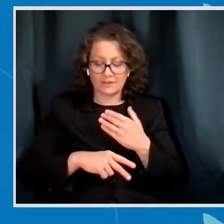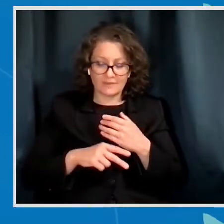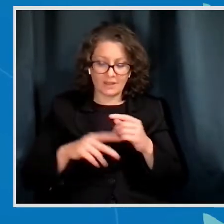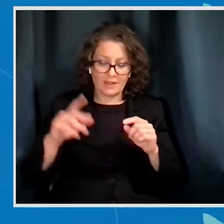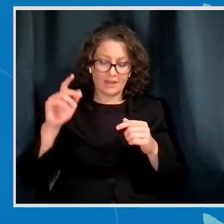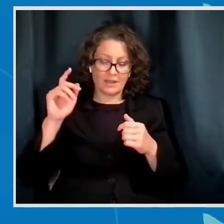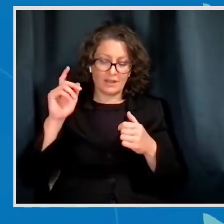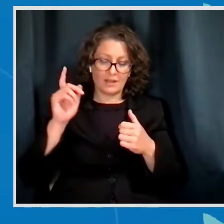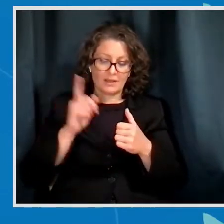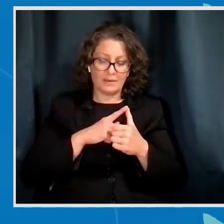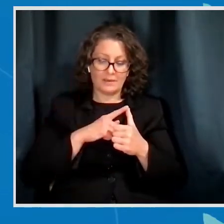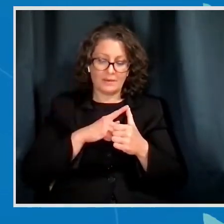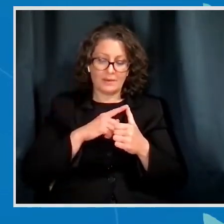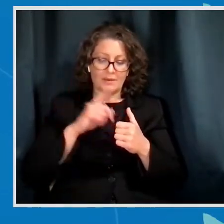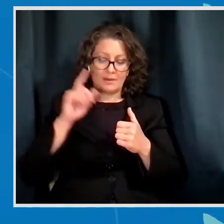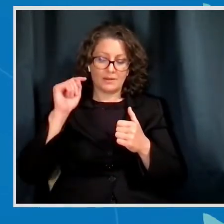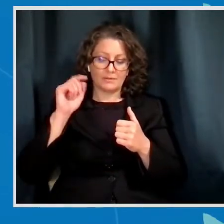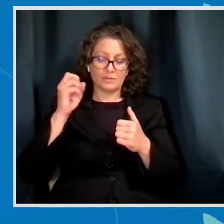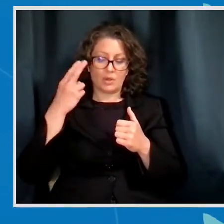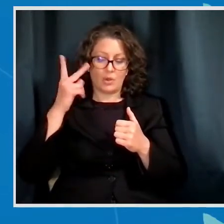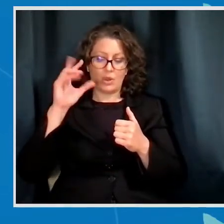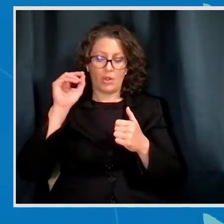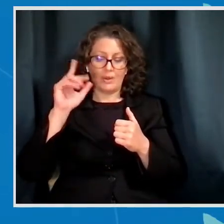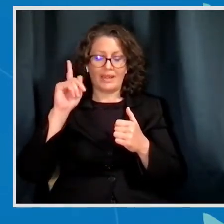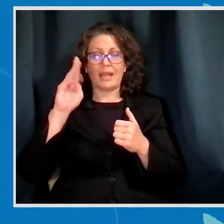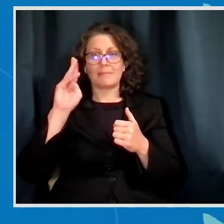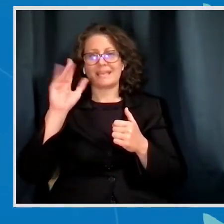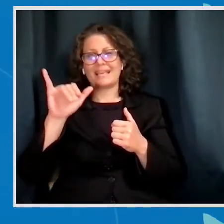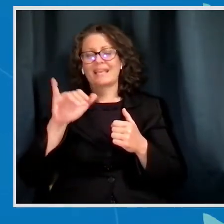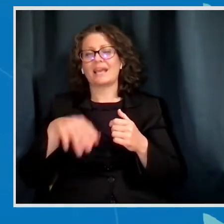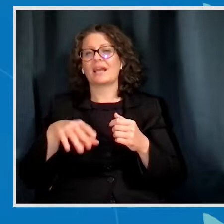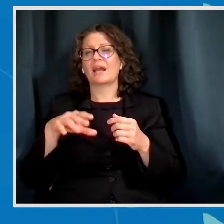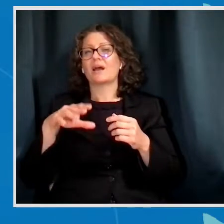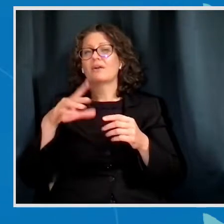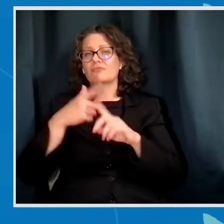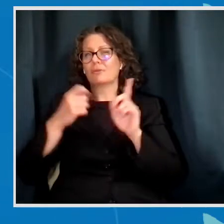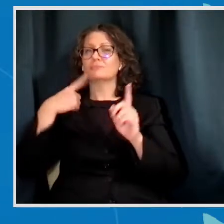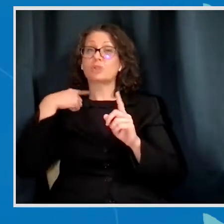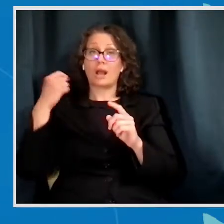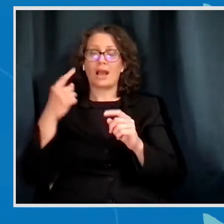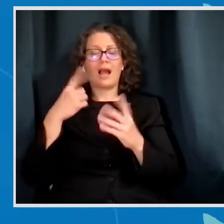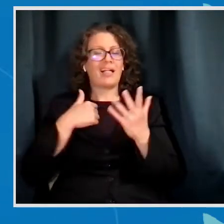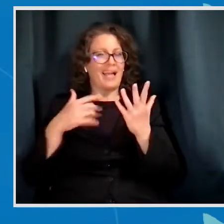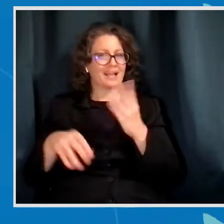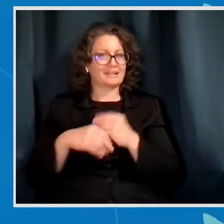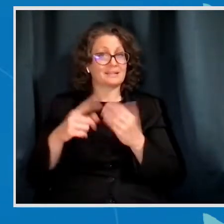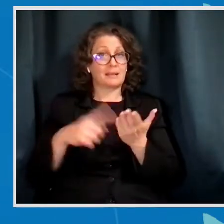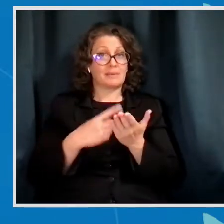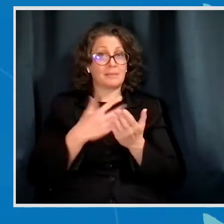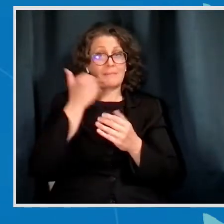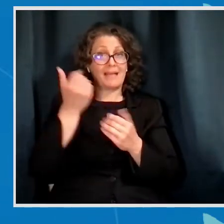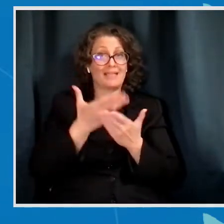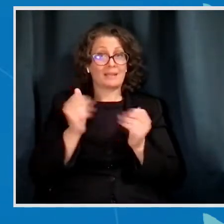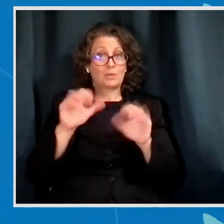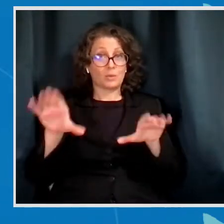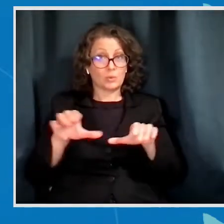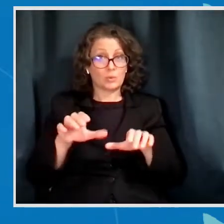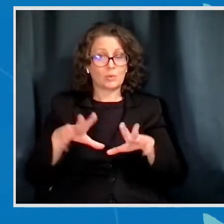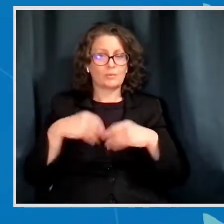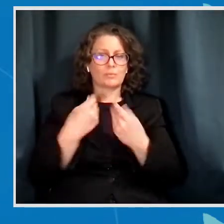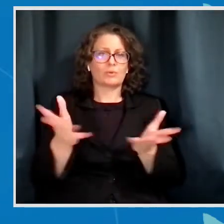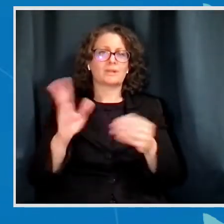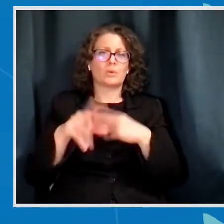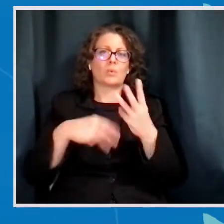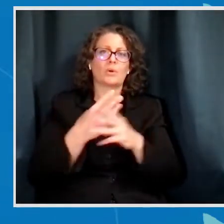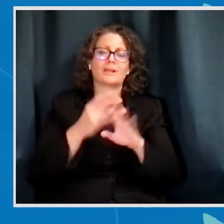from Fiji and Tonga. And let me just add, sometimes the best thing you can do is bring to the world an incredible child. And